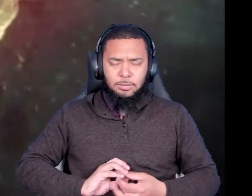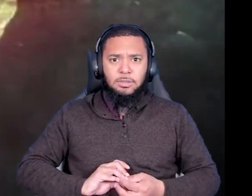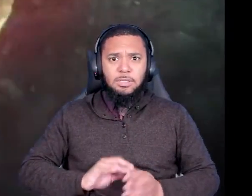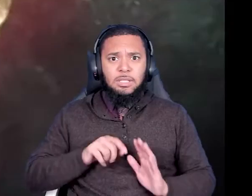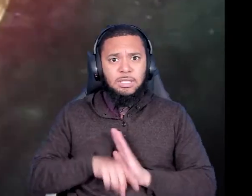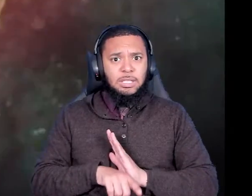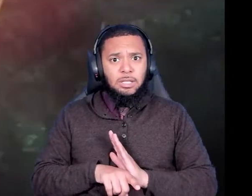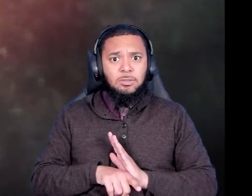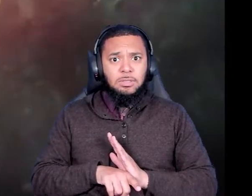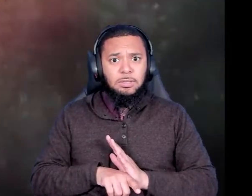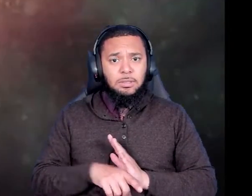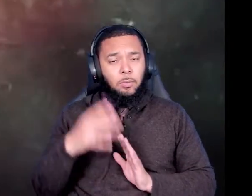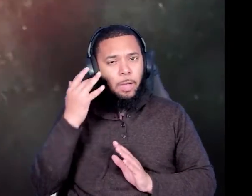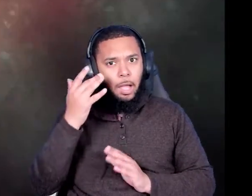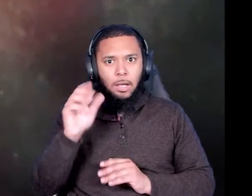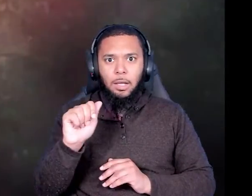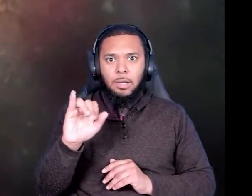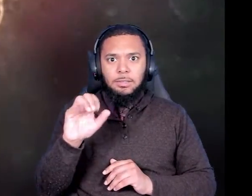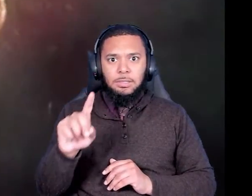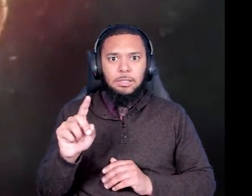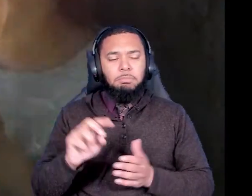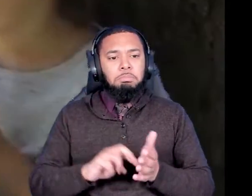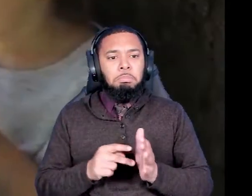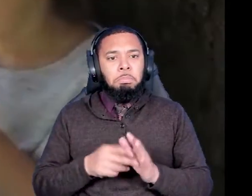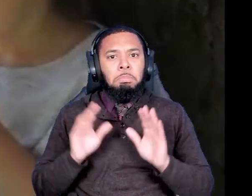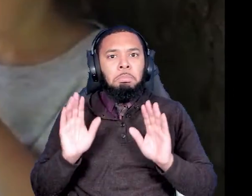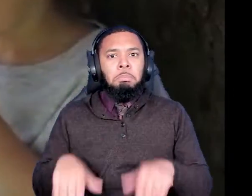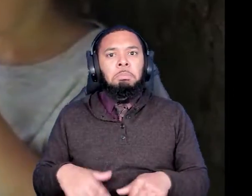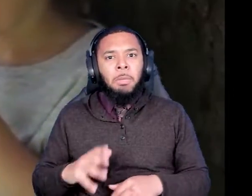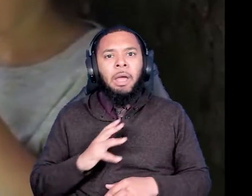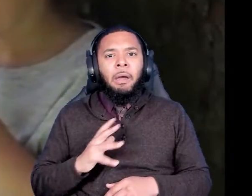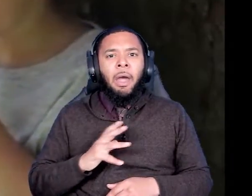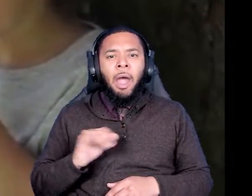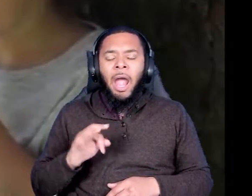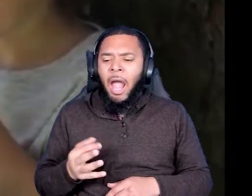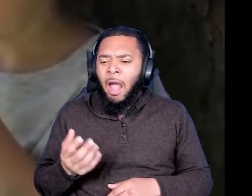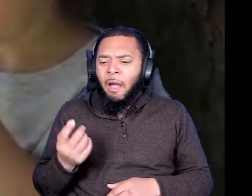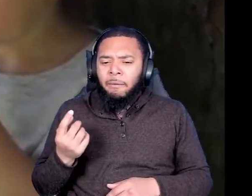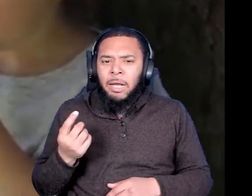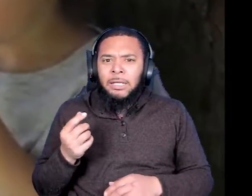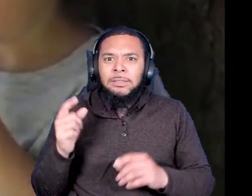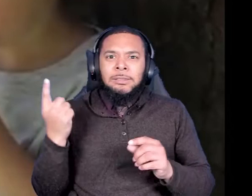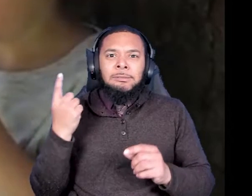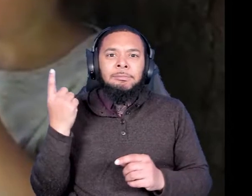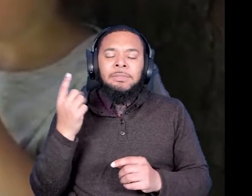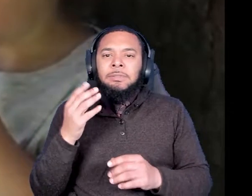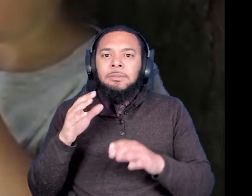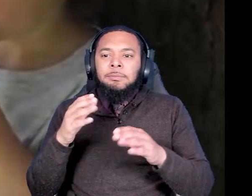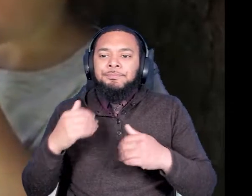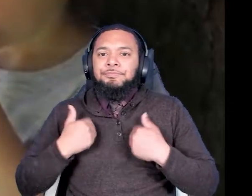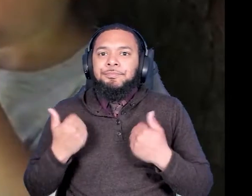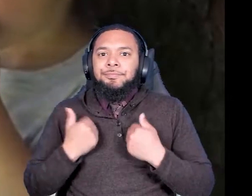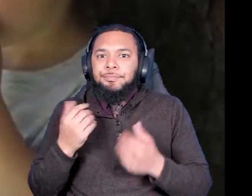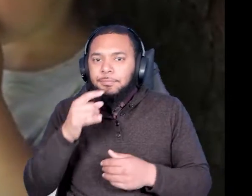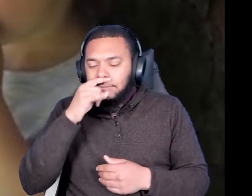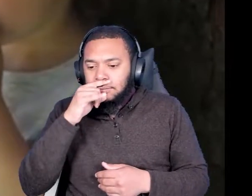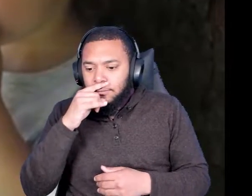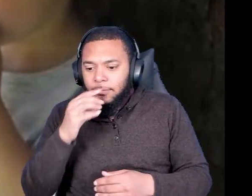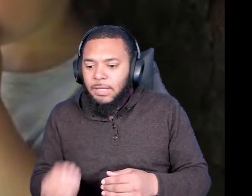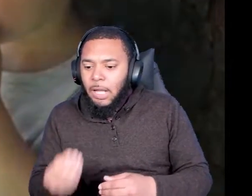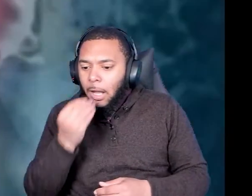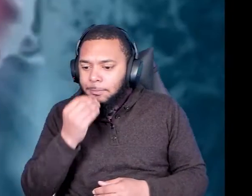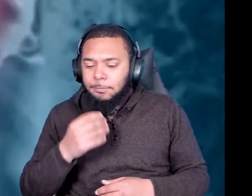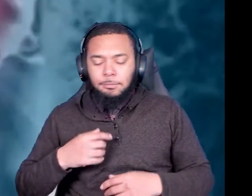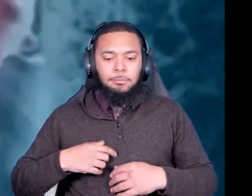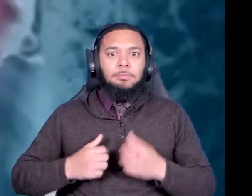with that hydrochloric acid, we don't really have to worry about if it's something that we, or a small child puts something in their mouth that they shouldn't. A lot of times that